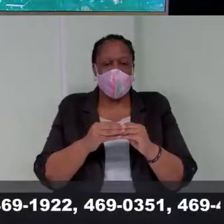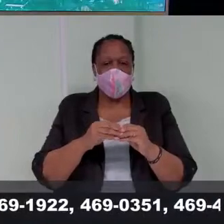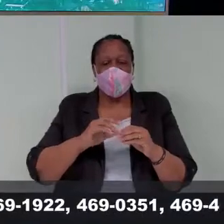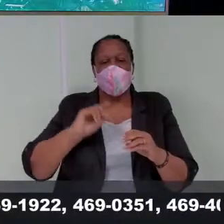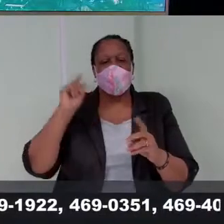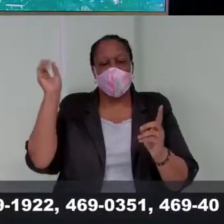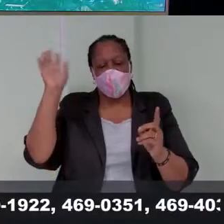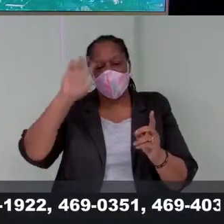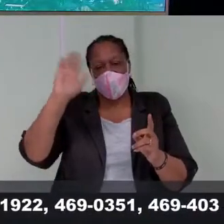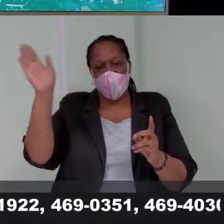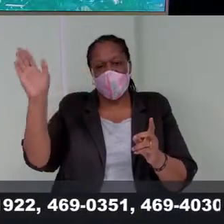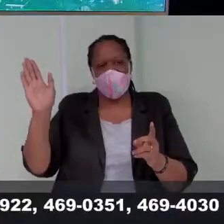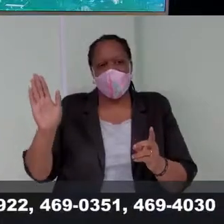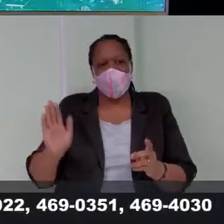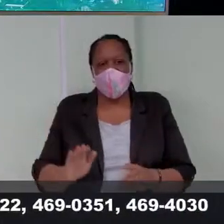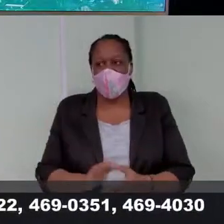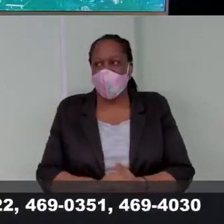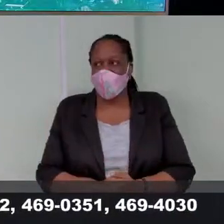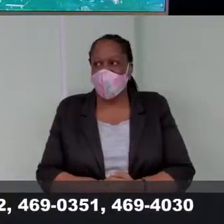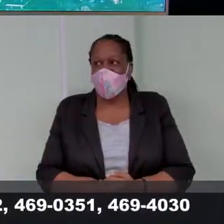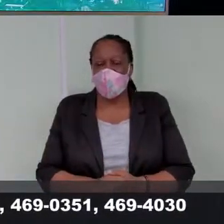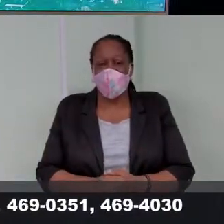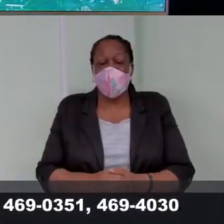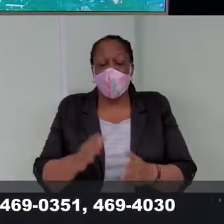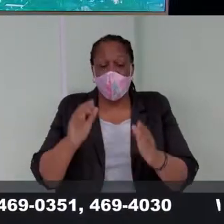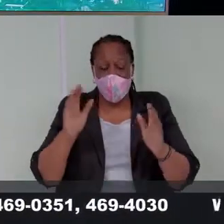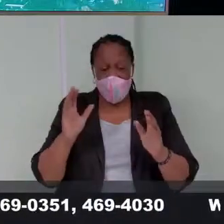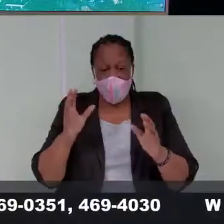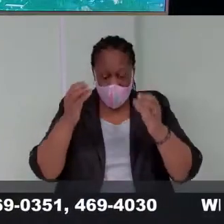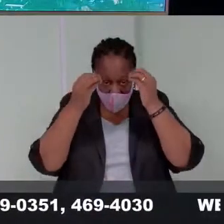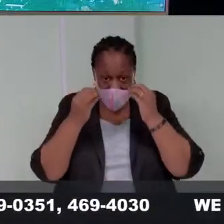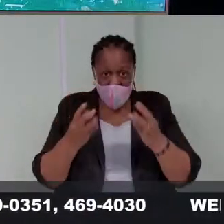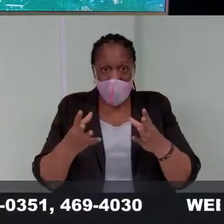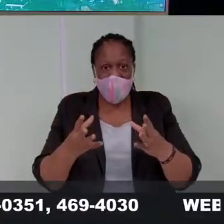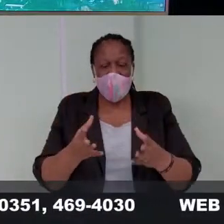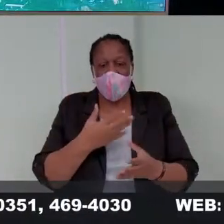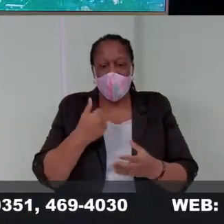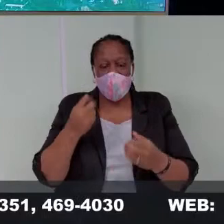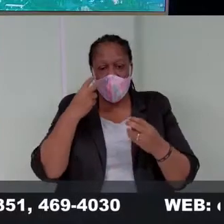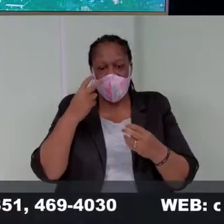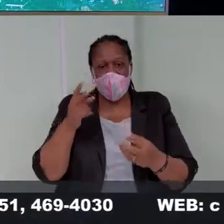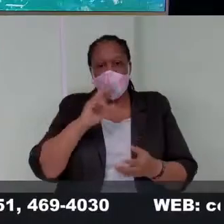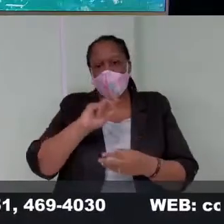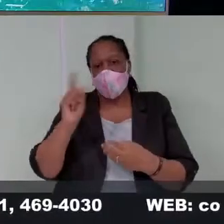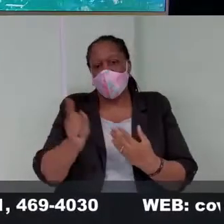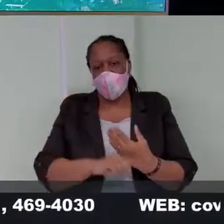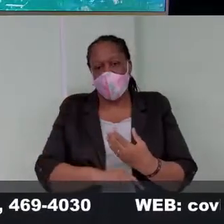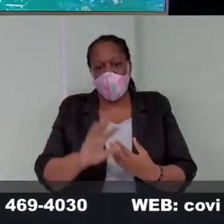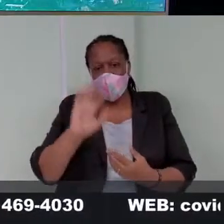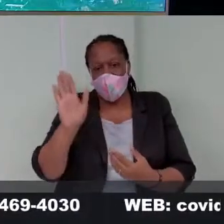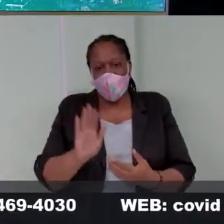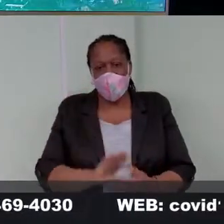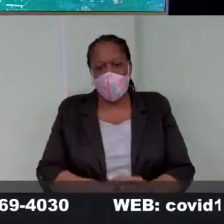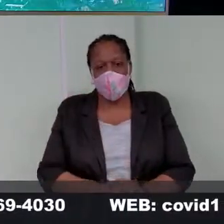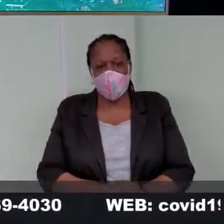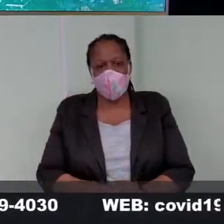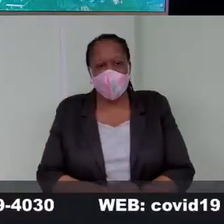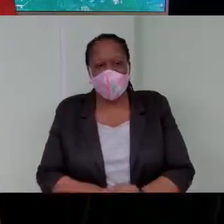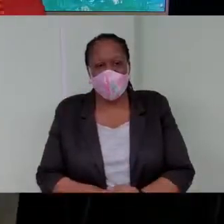Until then, take good care, follow the measures and protocols, and we'll see next week. I am Les Roy Williams.